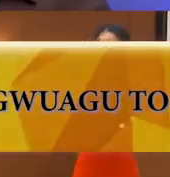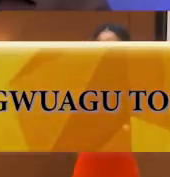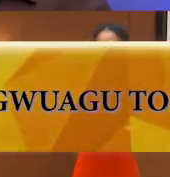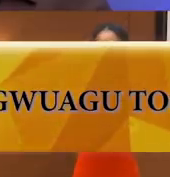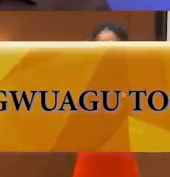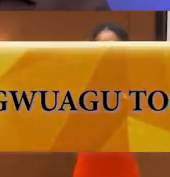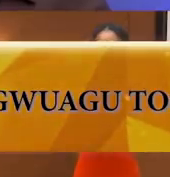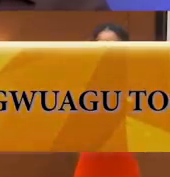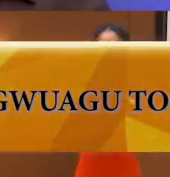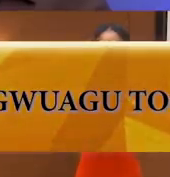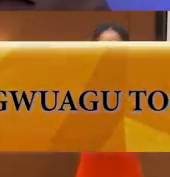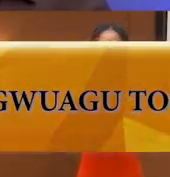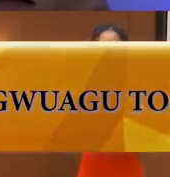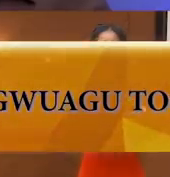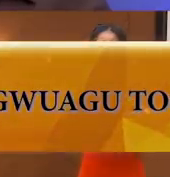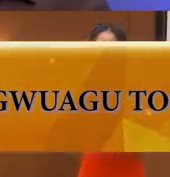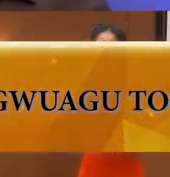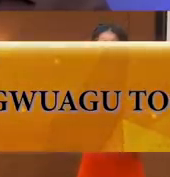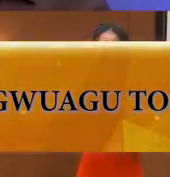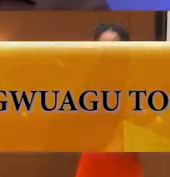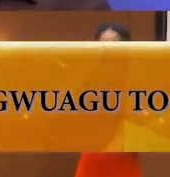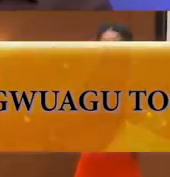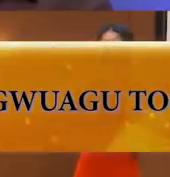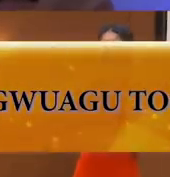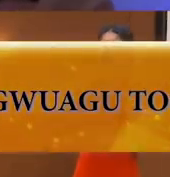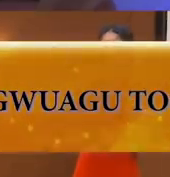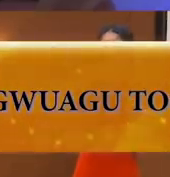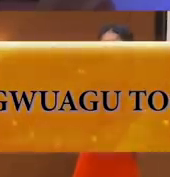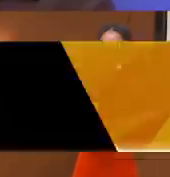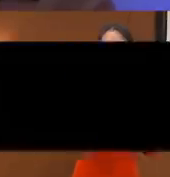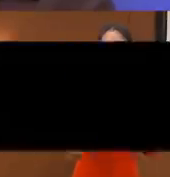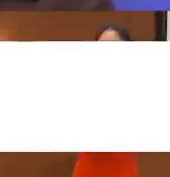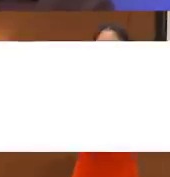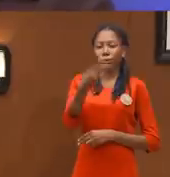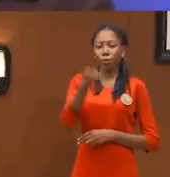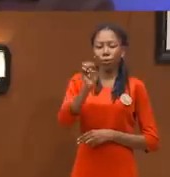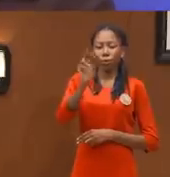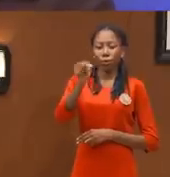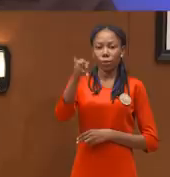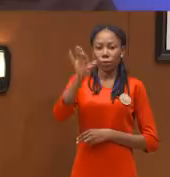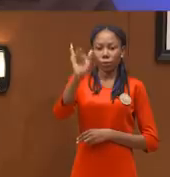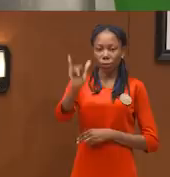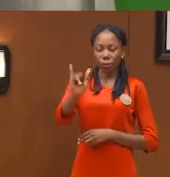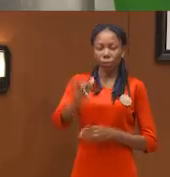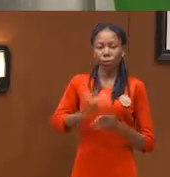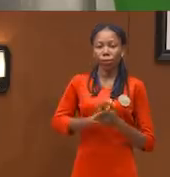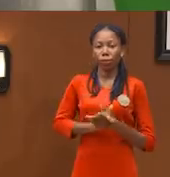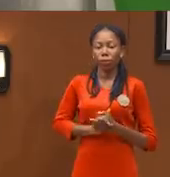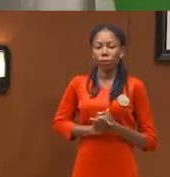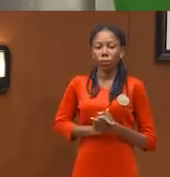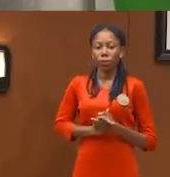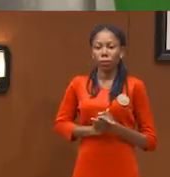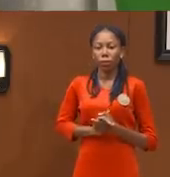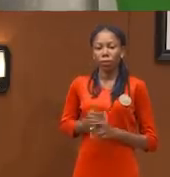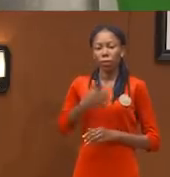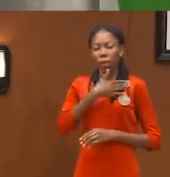and I got pregnant. What's his name? Hillary. Hillary who? Uguagu. Okay.